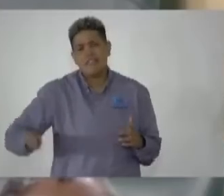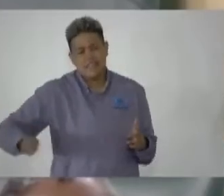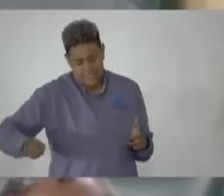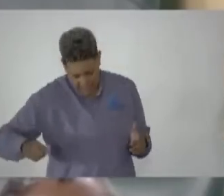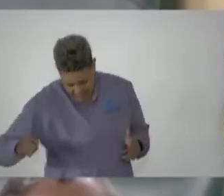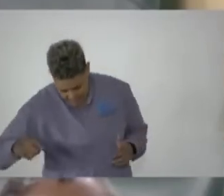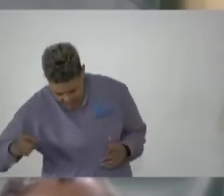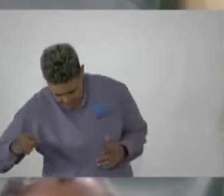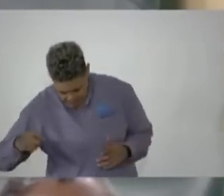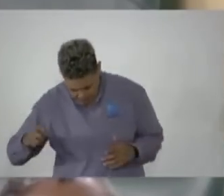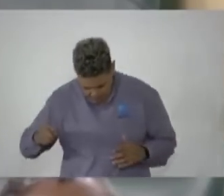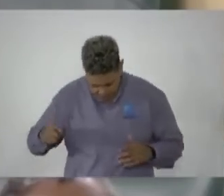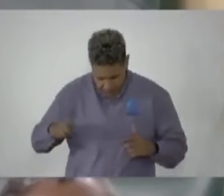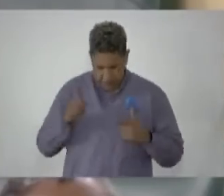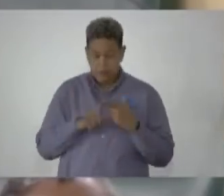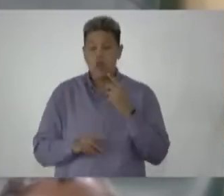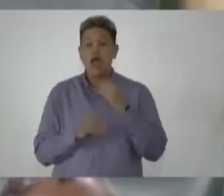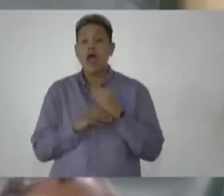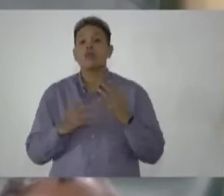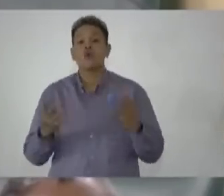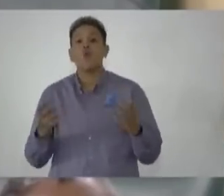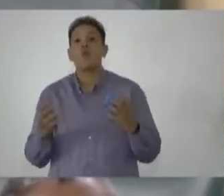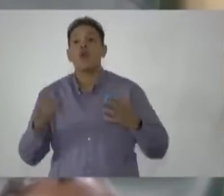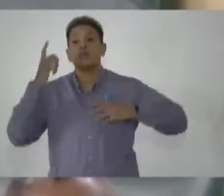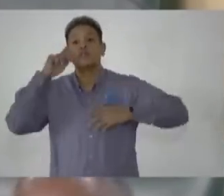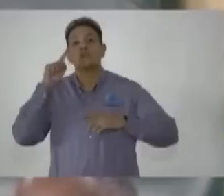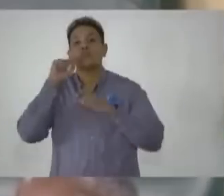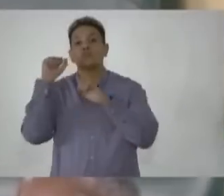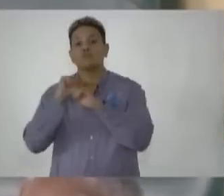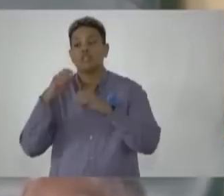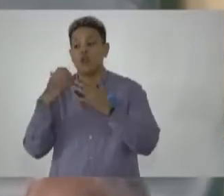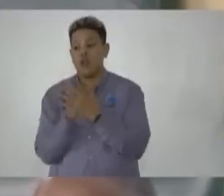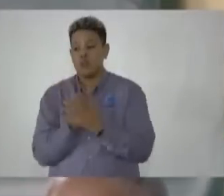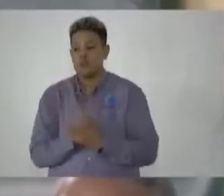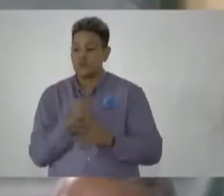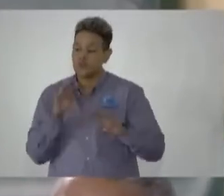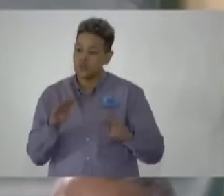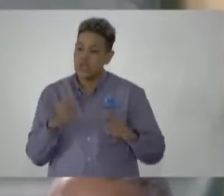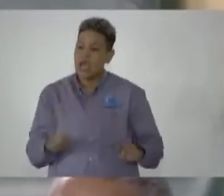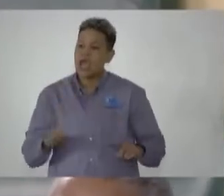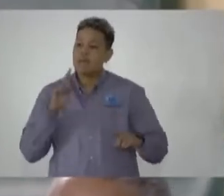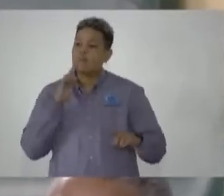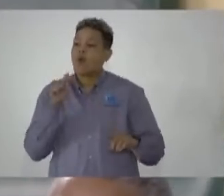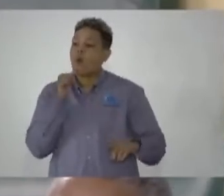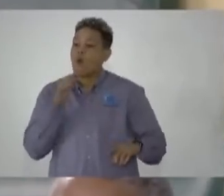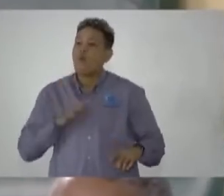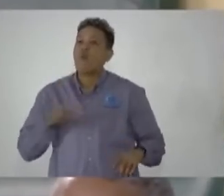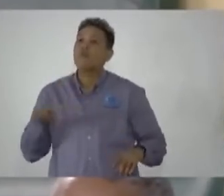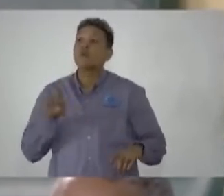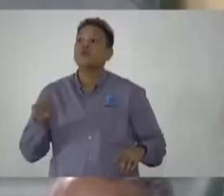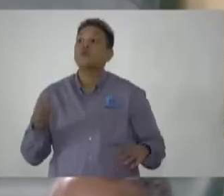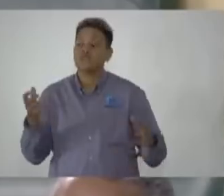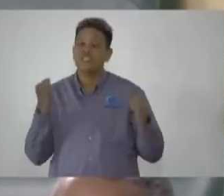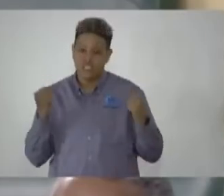needs and the wants for opportunities that our women